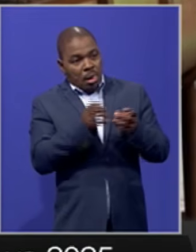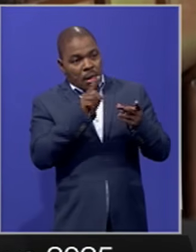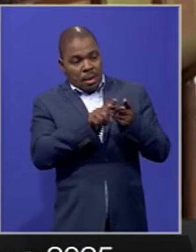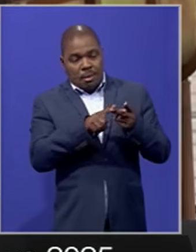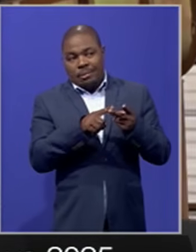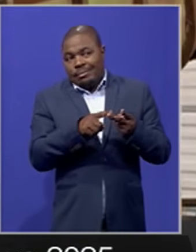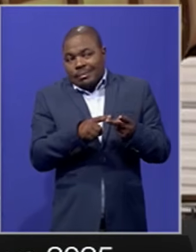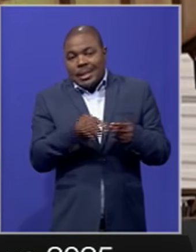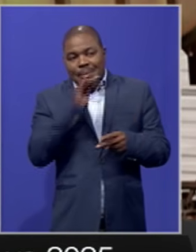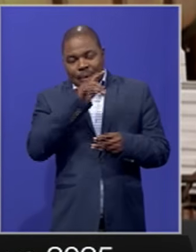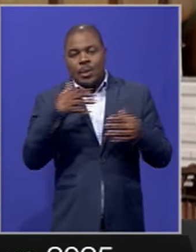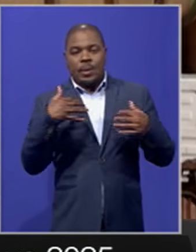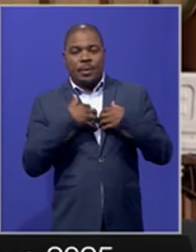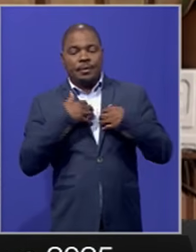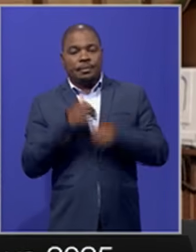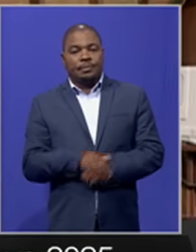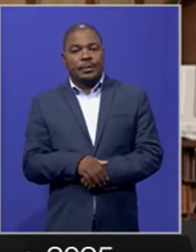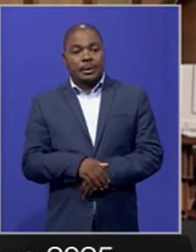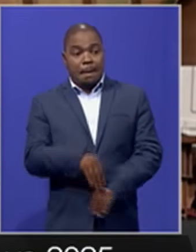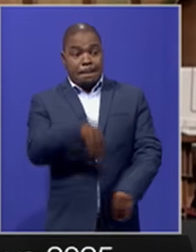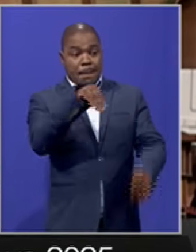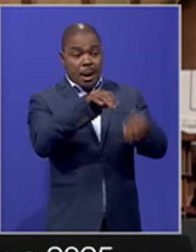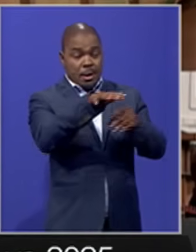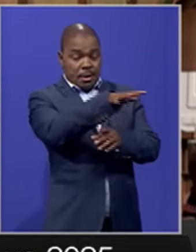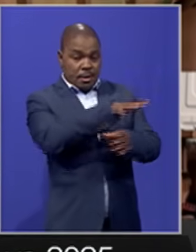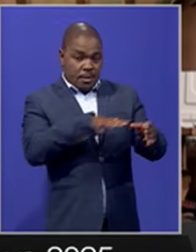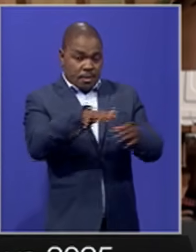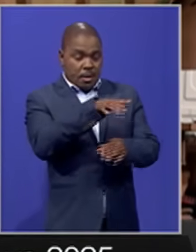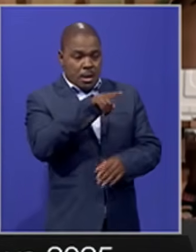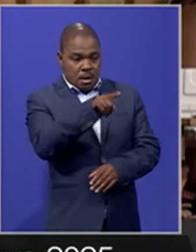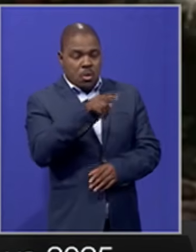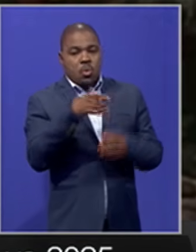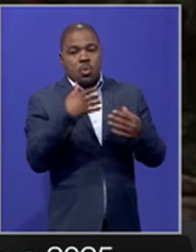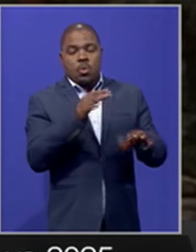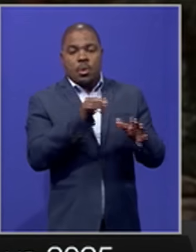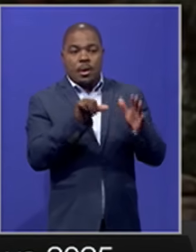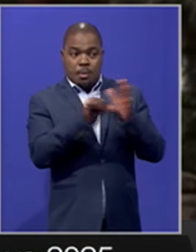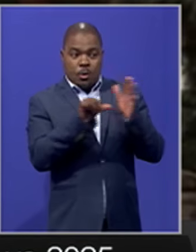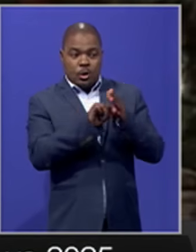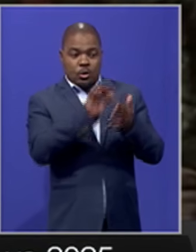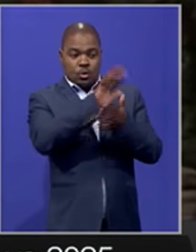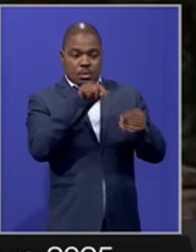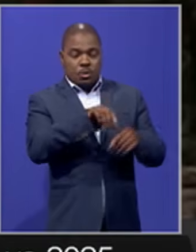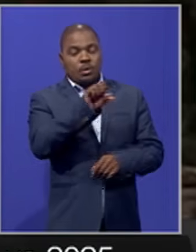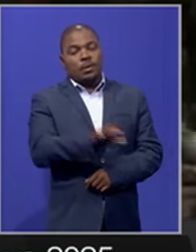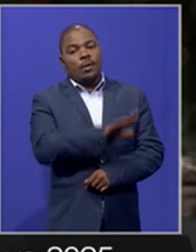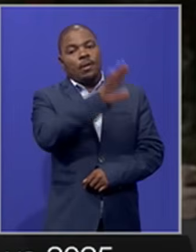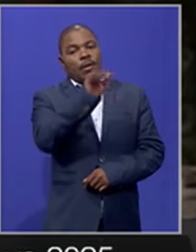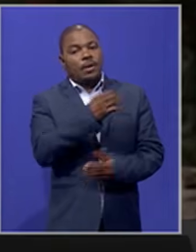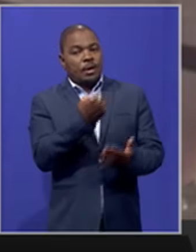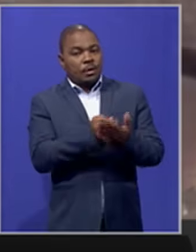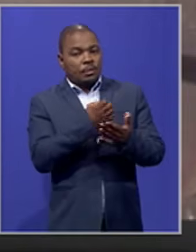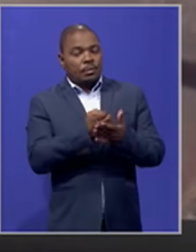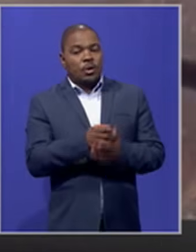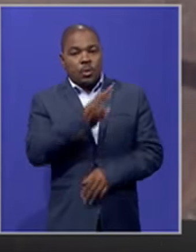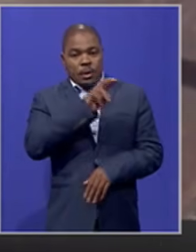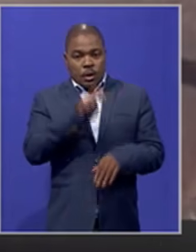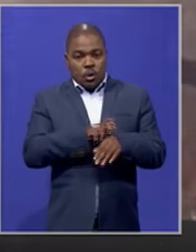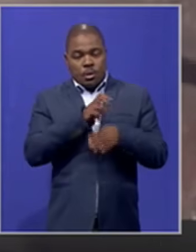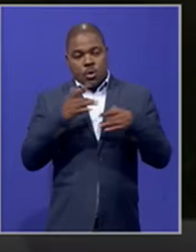e le tlhoba boroko. If you are looking at mining, which is a very good and important story for the South African economy, we should be very,